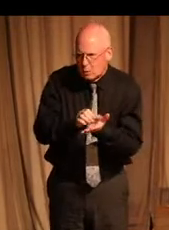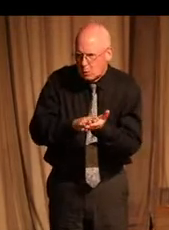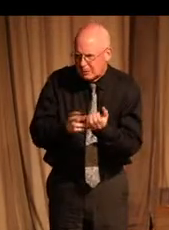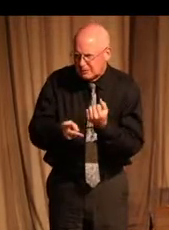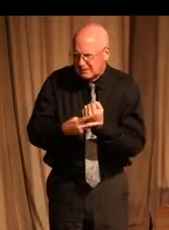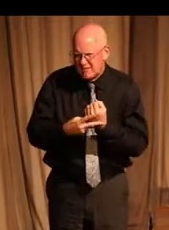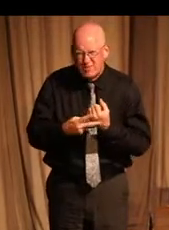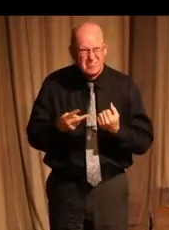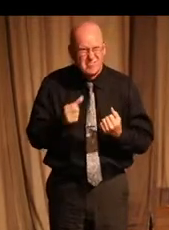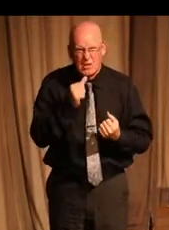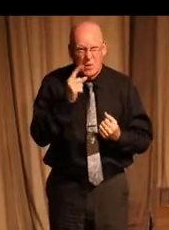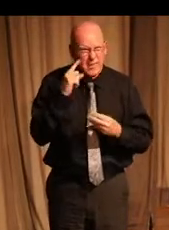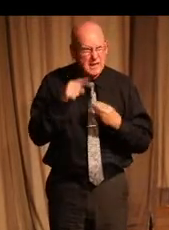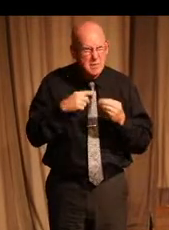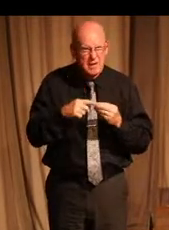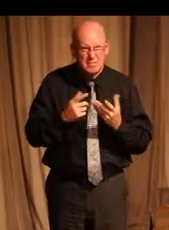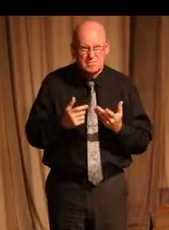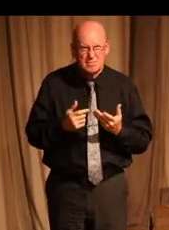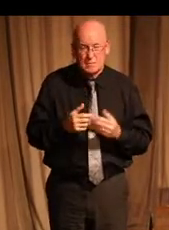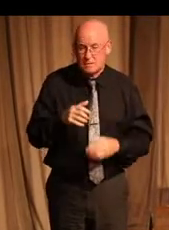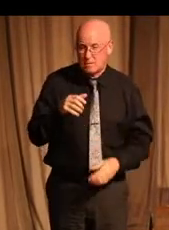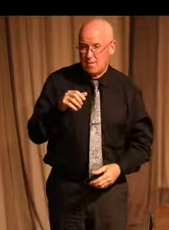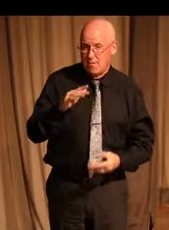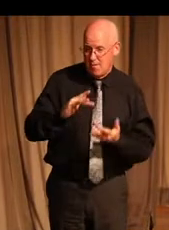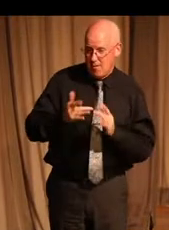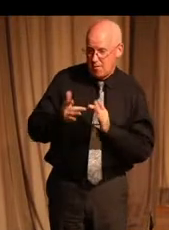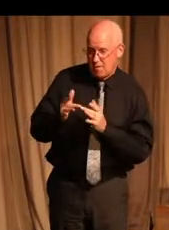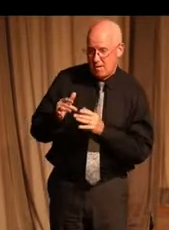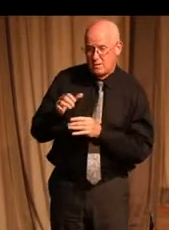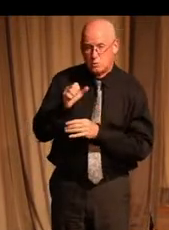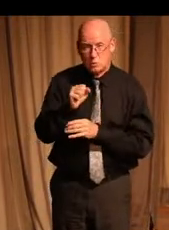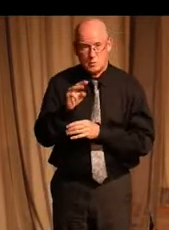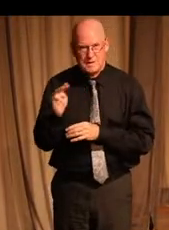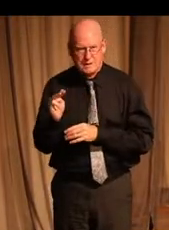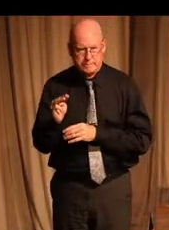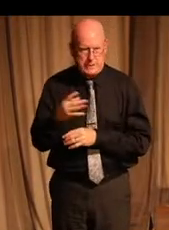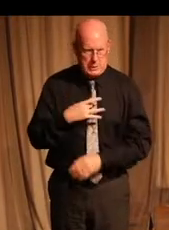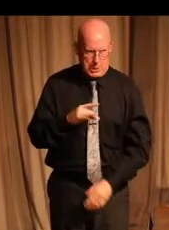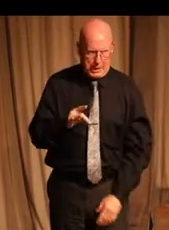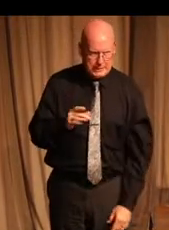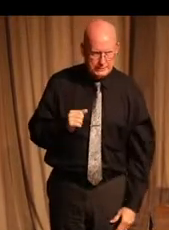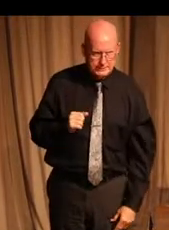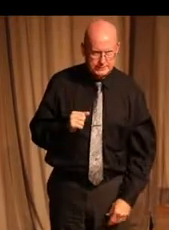not a fan of social media. So